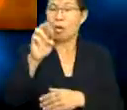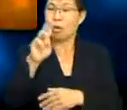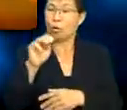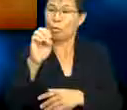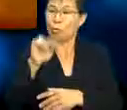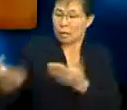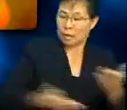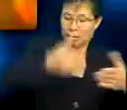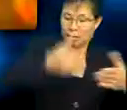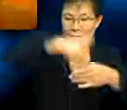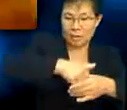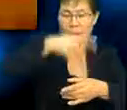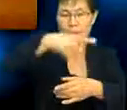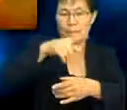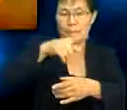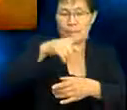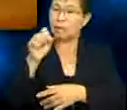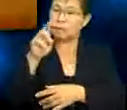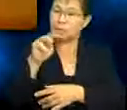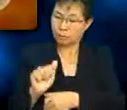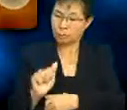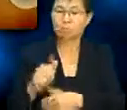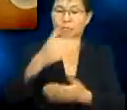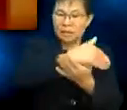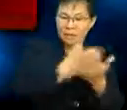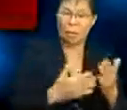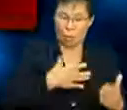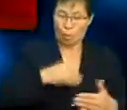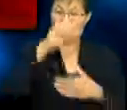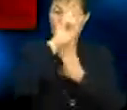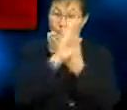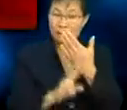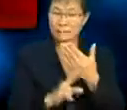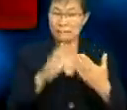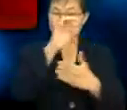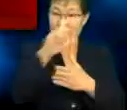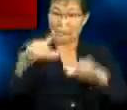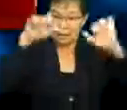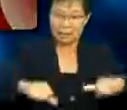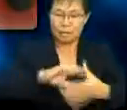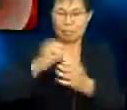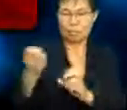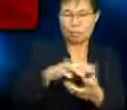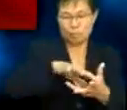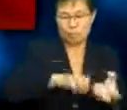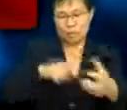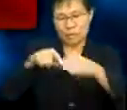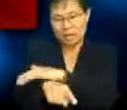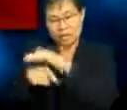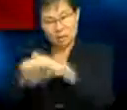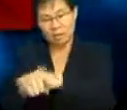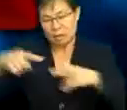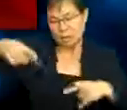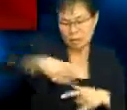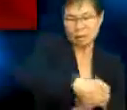products, and hormones are carried in the plasma. Certain white blood cells are able to